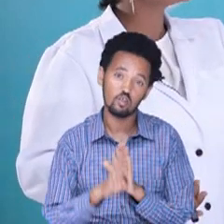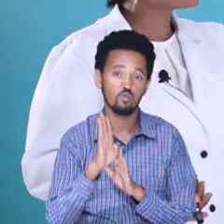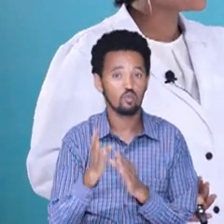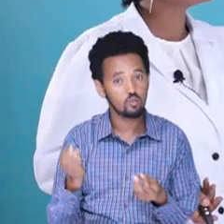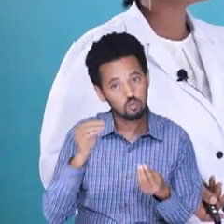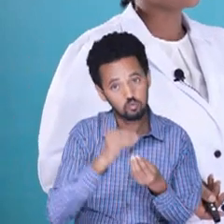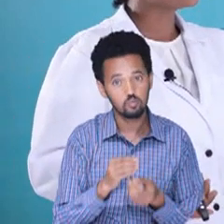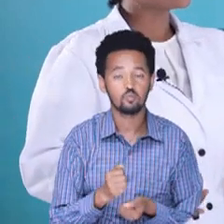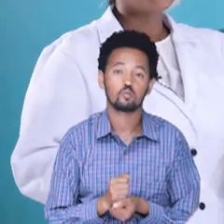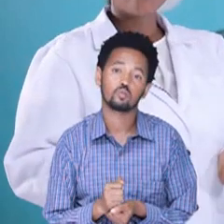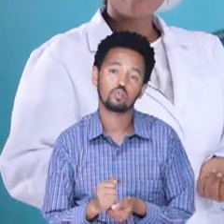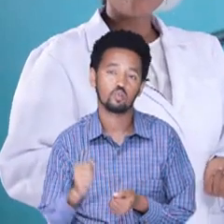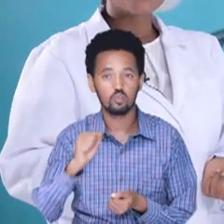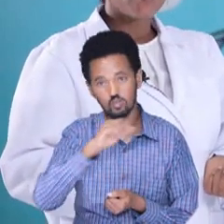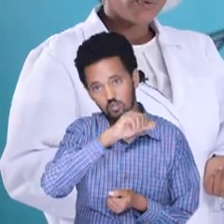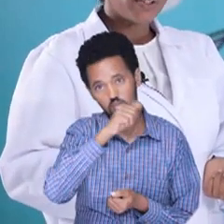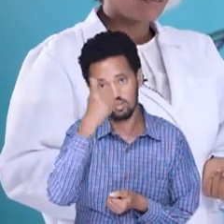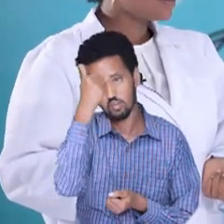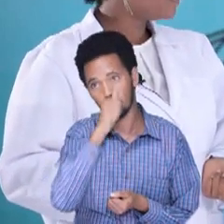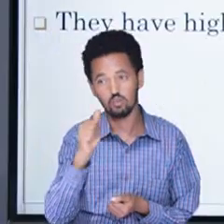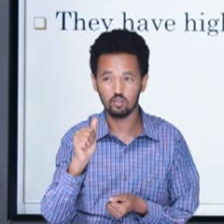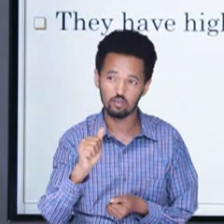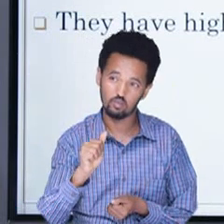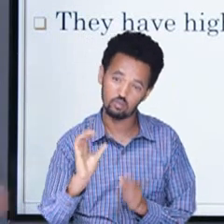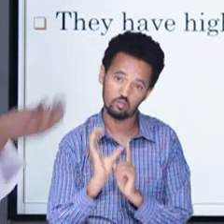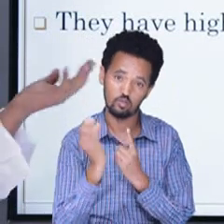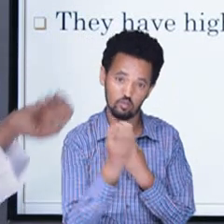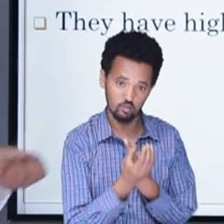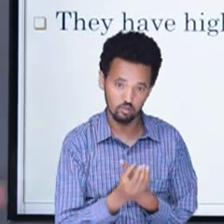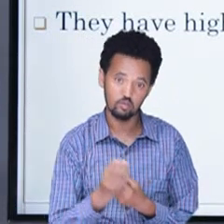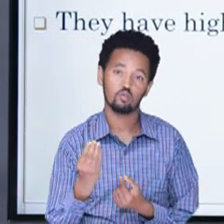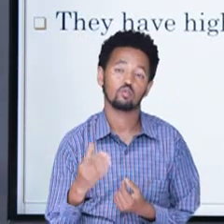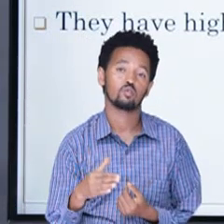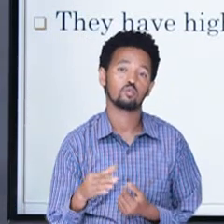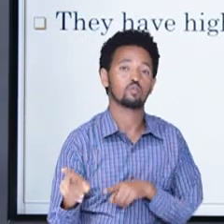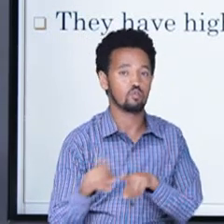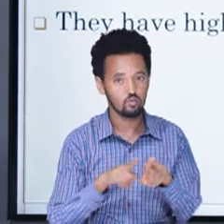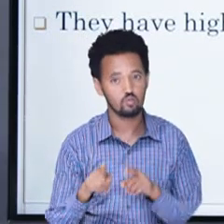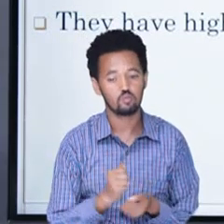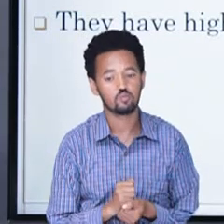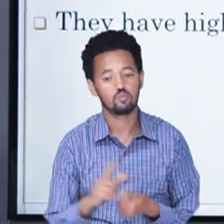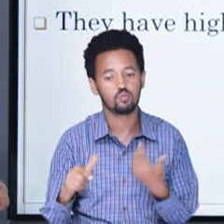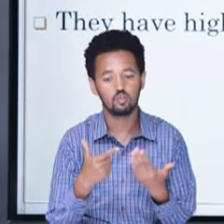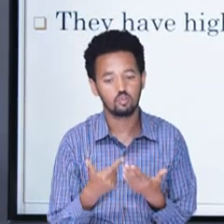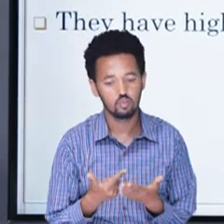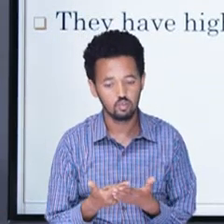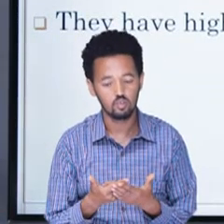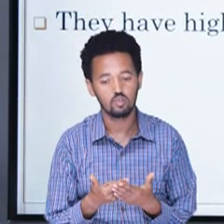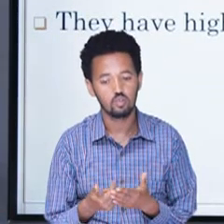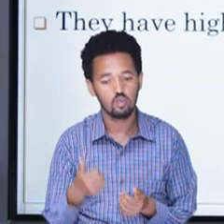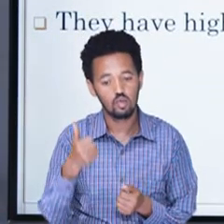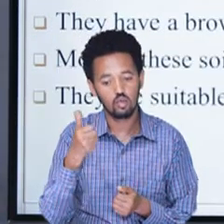in Mediterranean climatic region of the continent. They have mineral reserves and